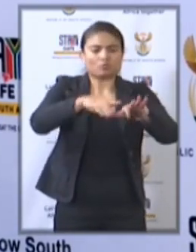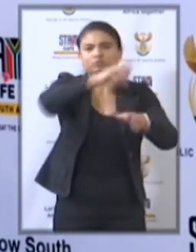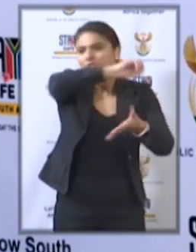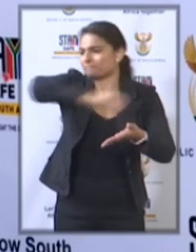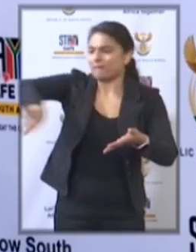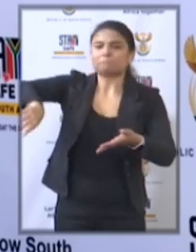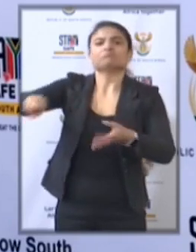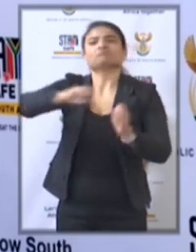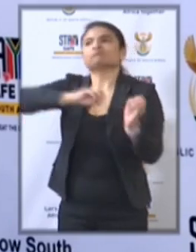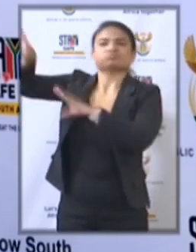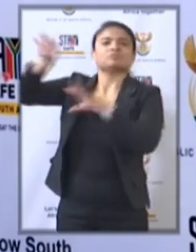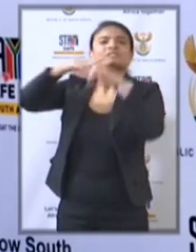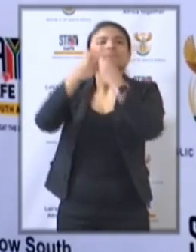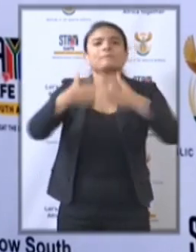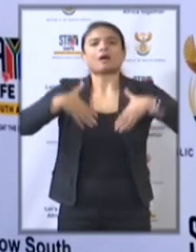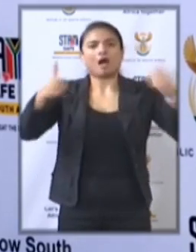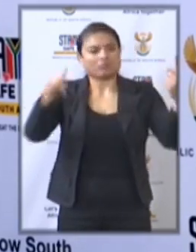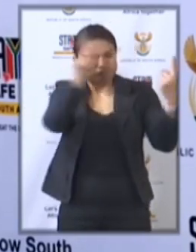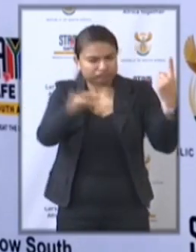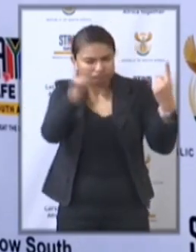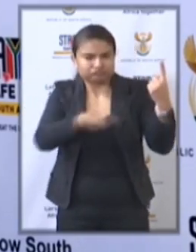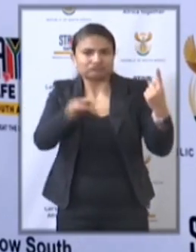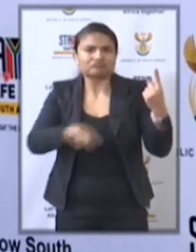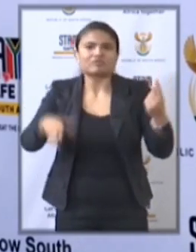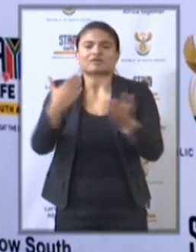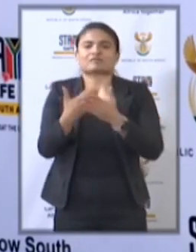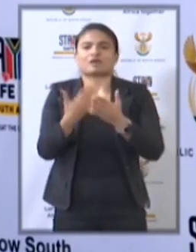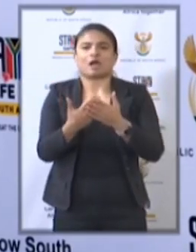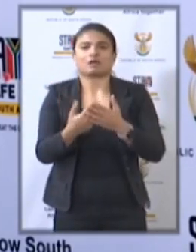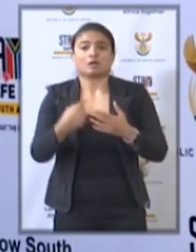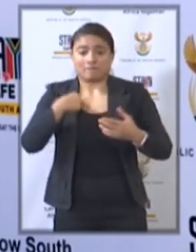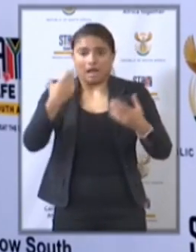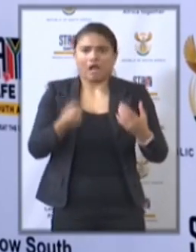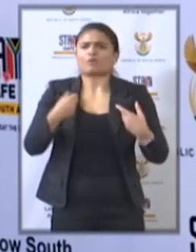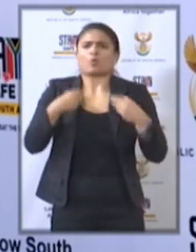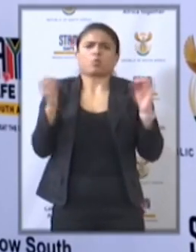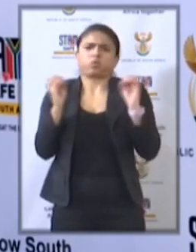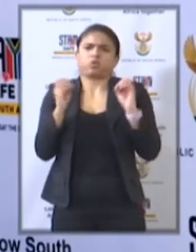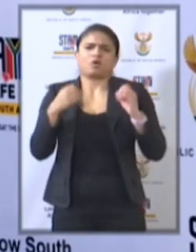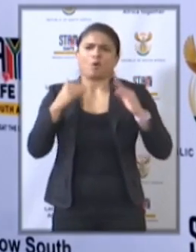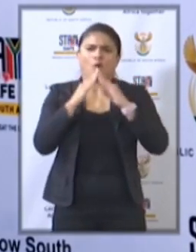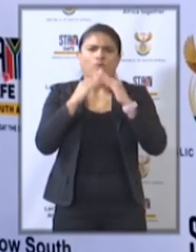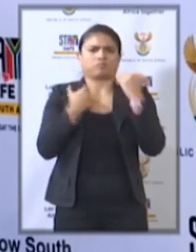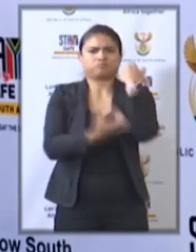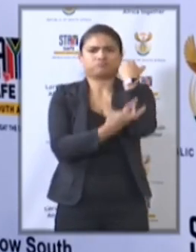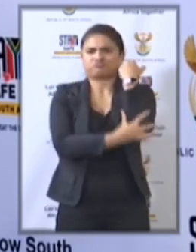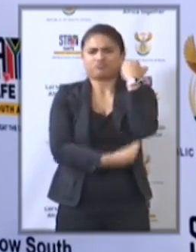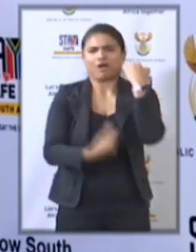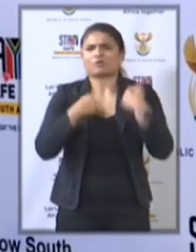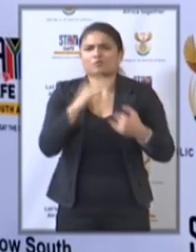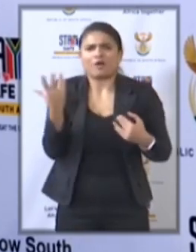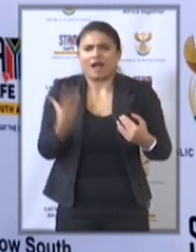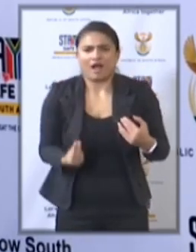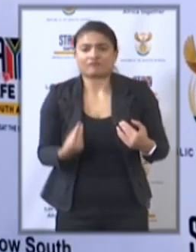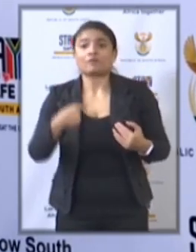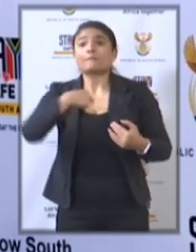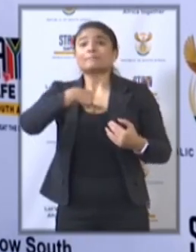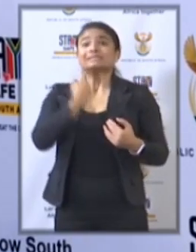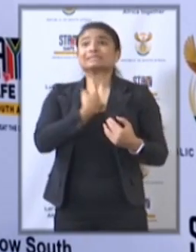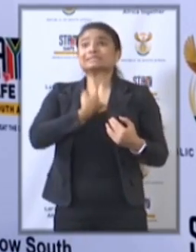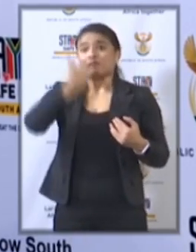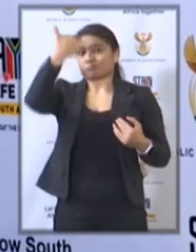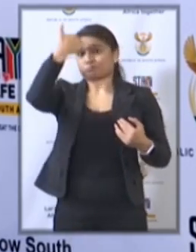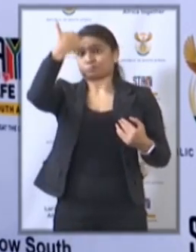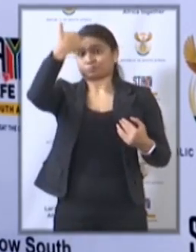needy. I must also report that this self-screening tool developed